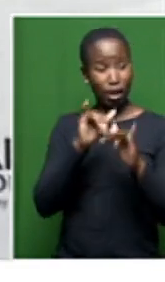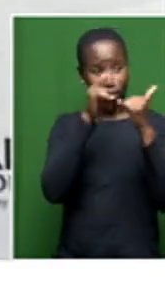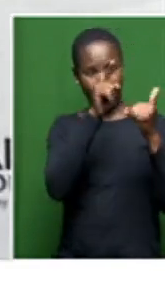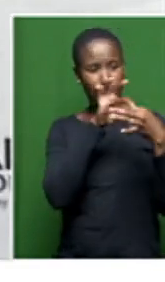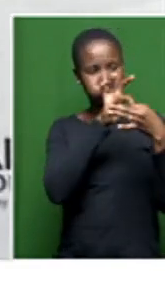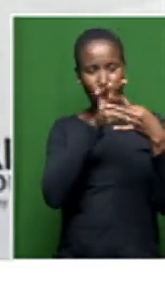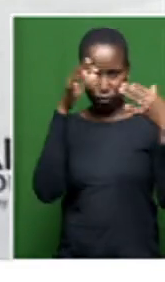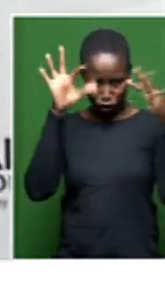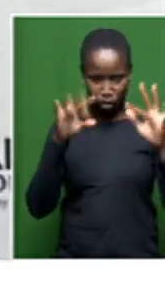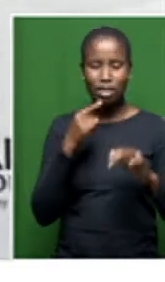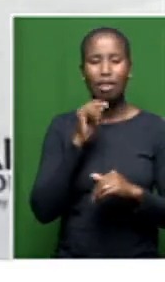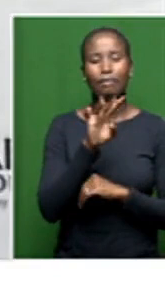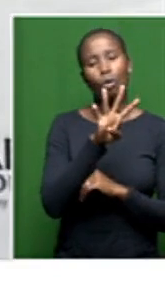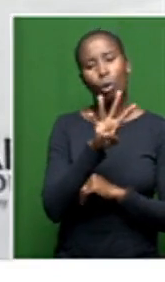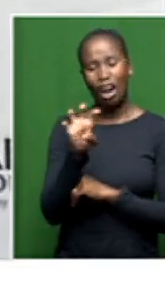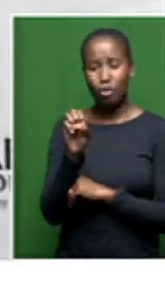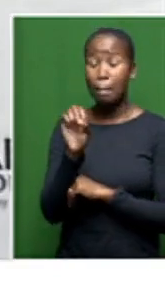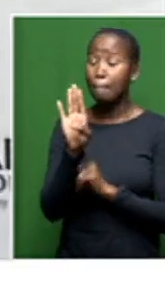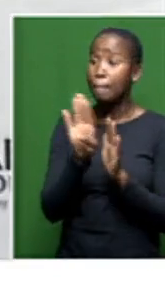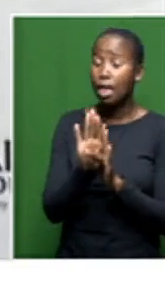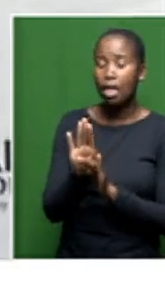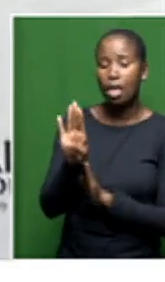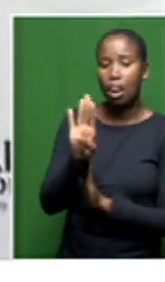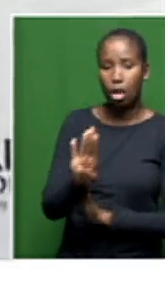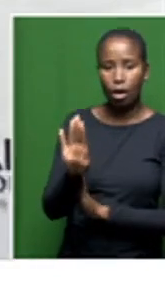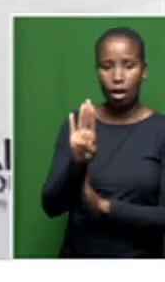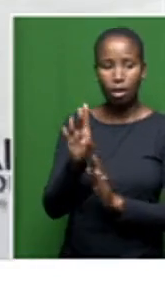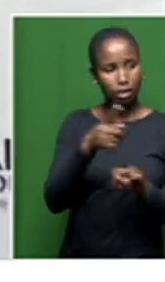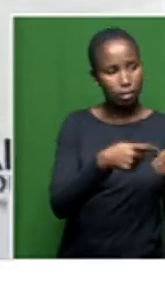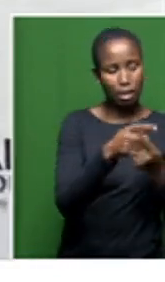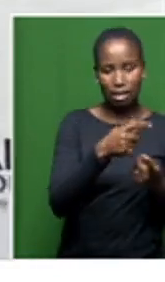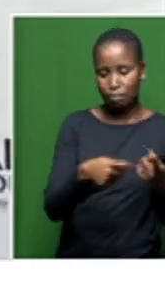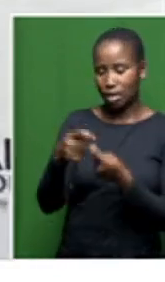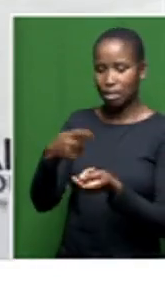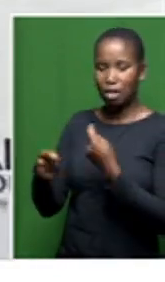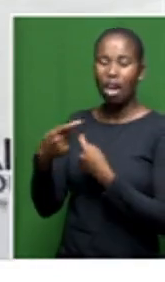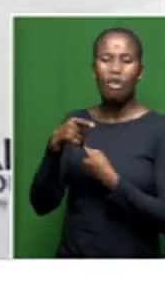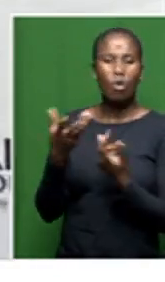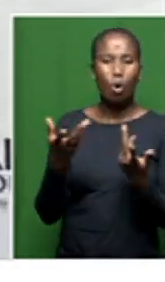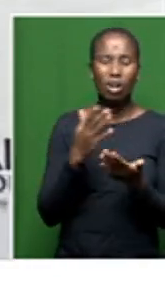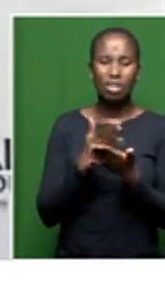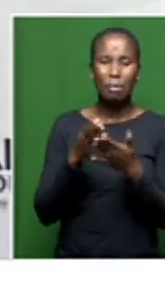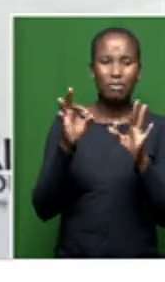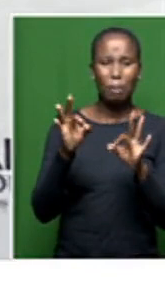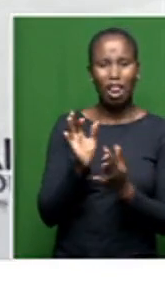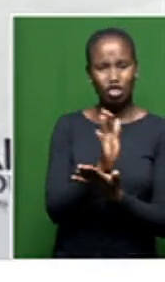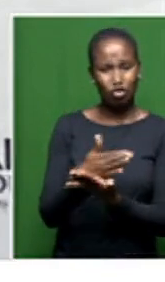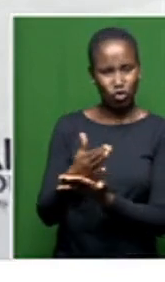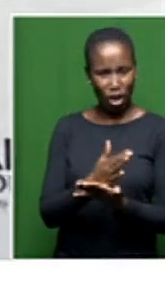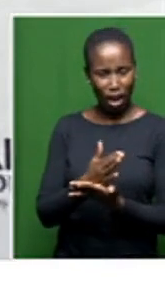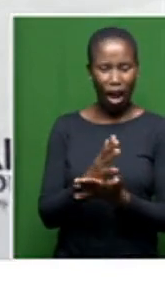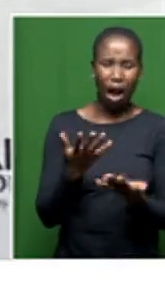that at least 400 billion has been spent in some form or shape in terms of building a